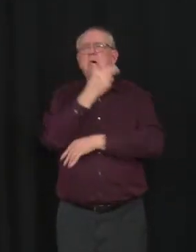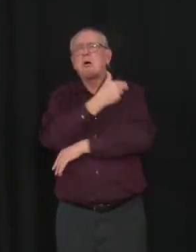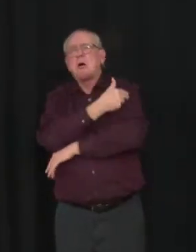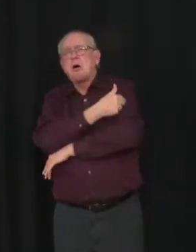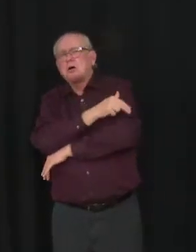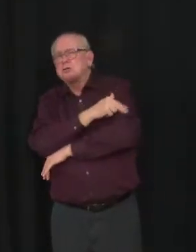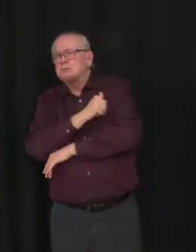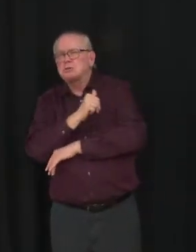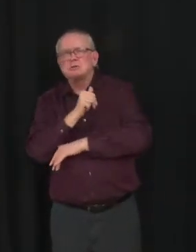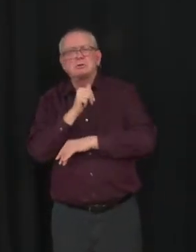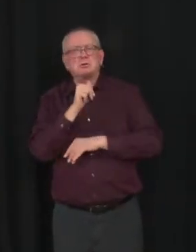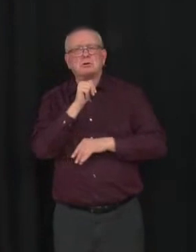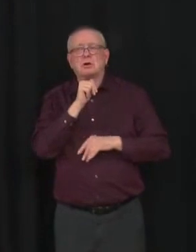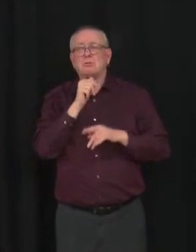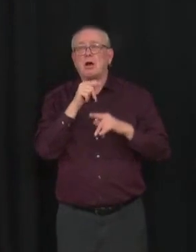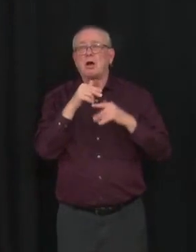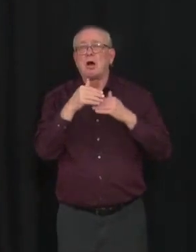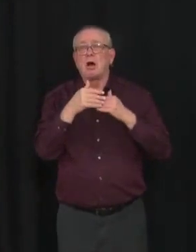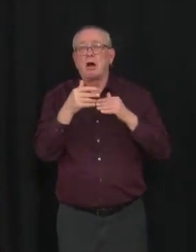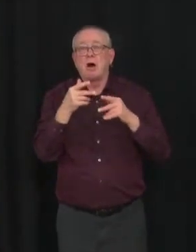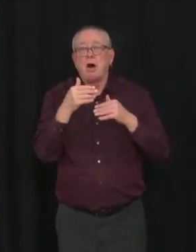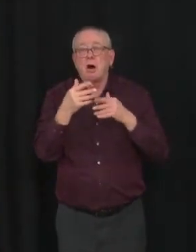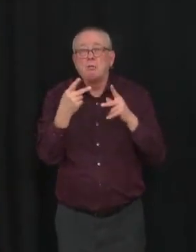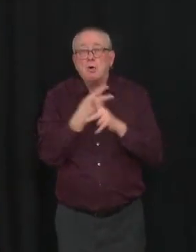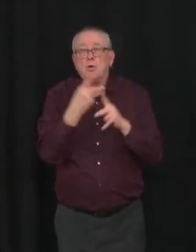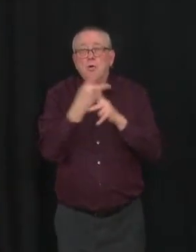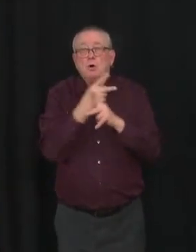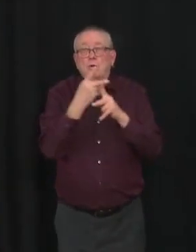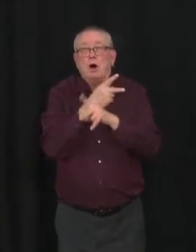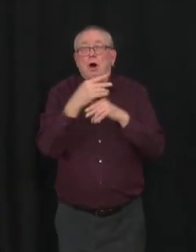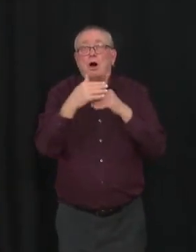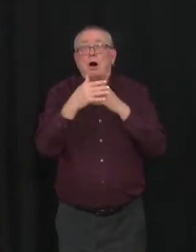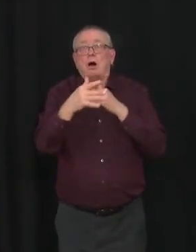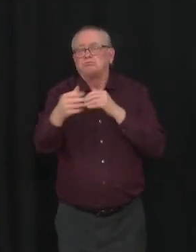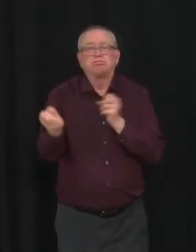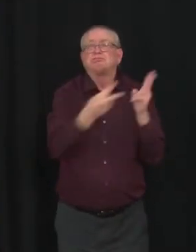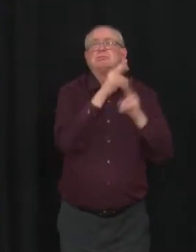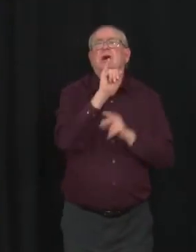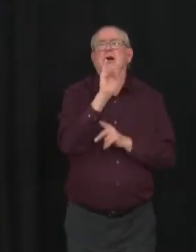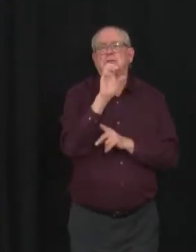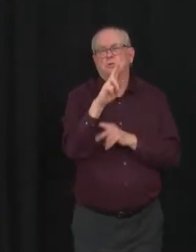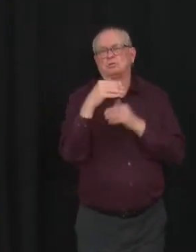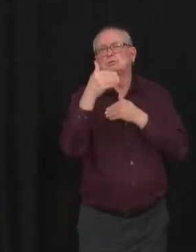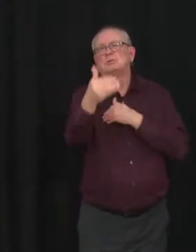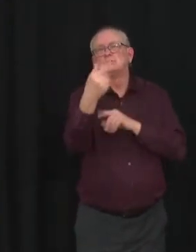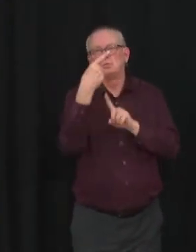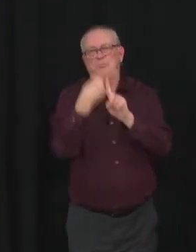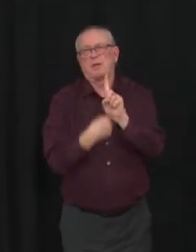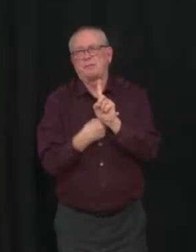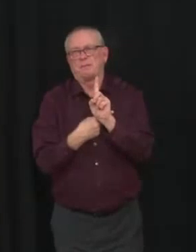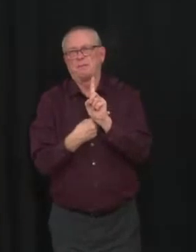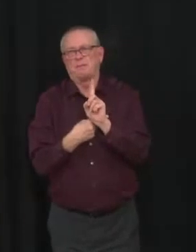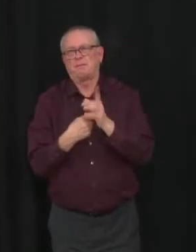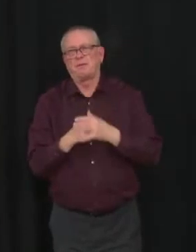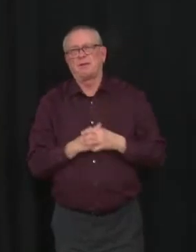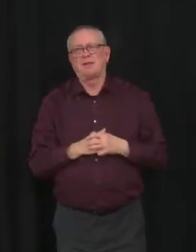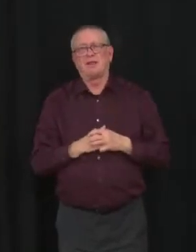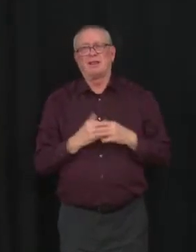we see any impact or significant impact in acute care, and we should not mistake that for reassurance